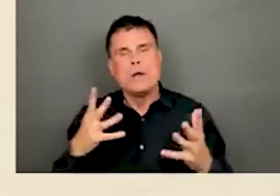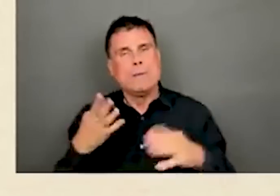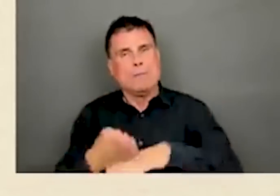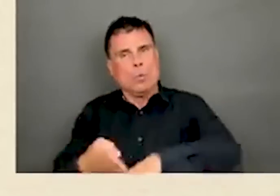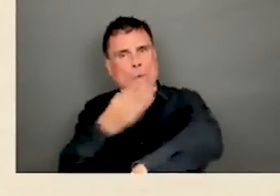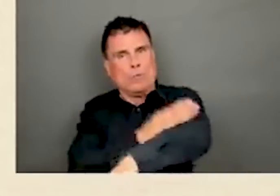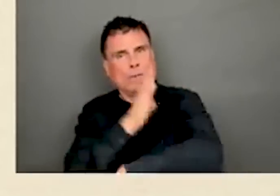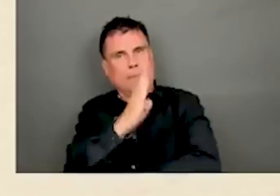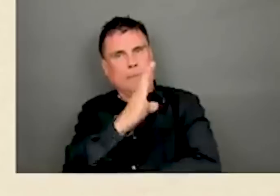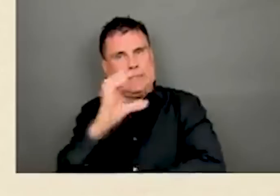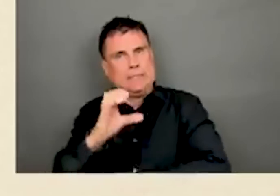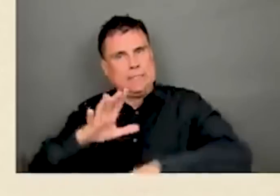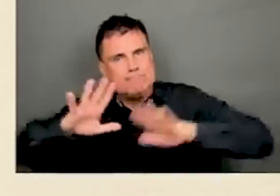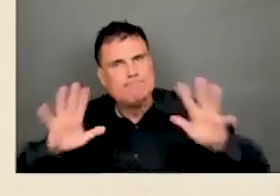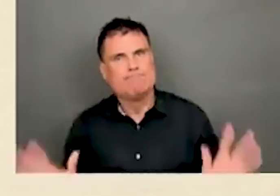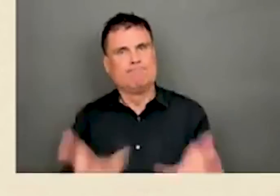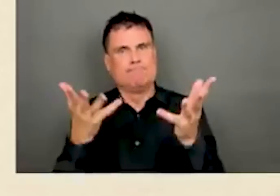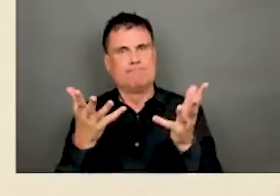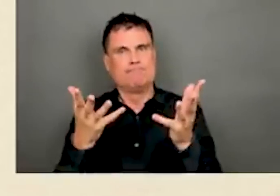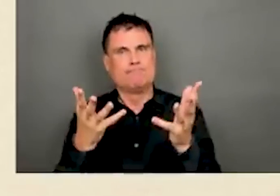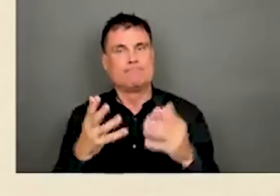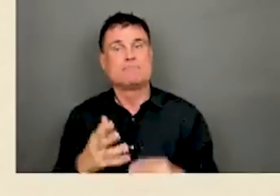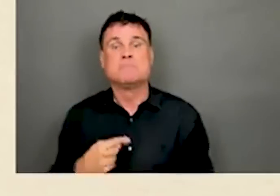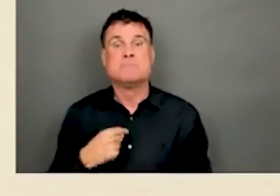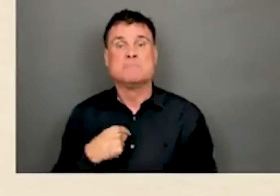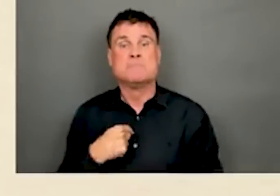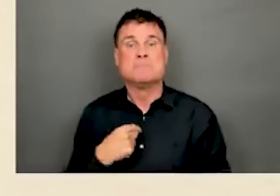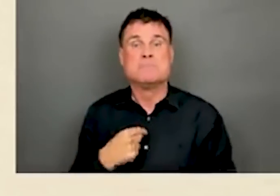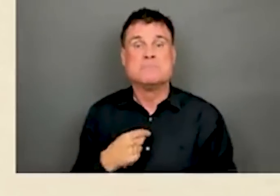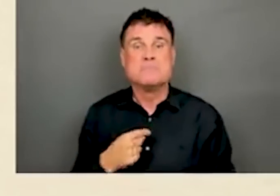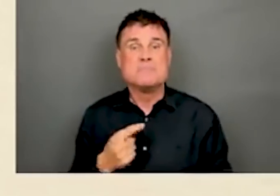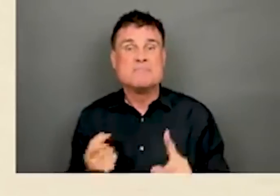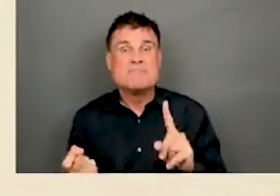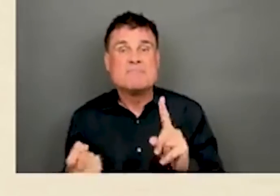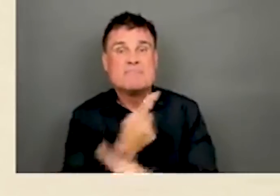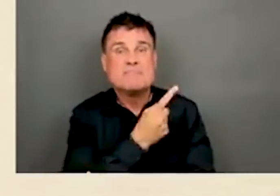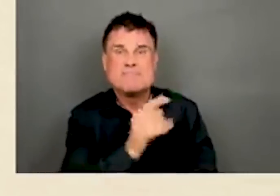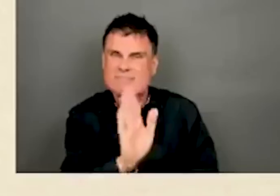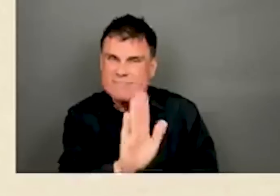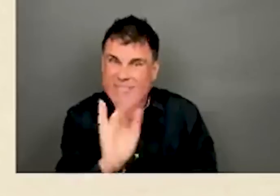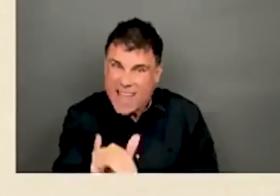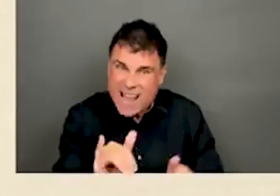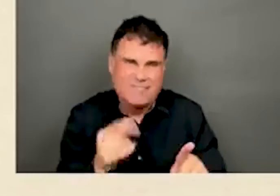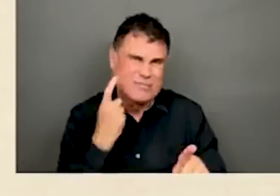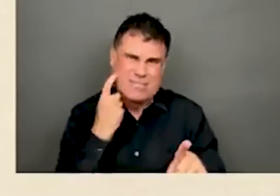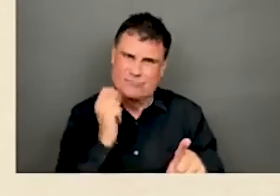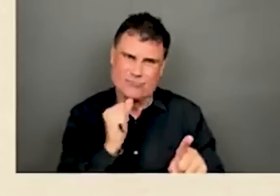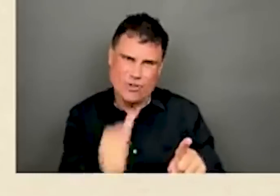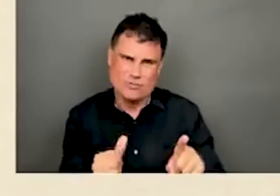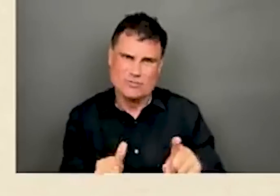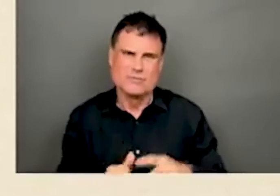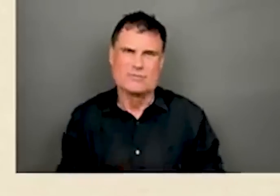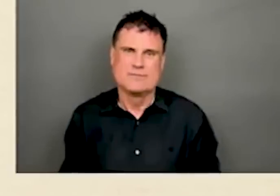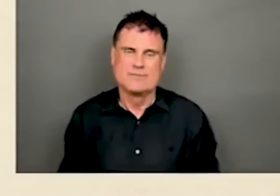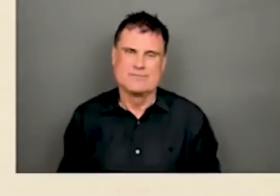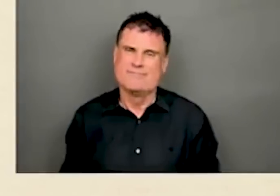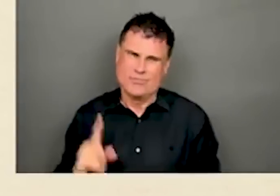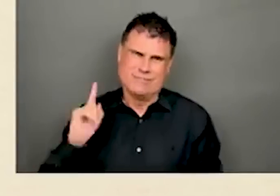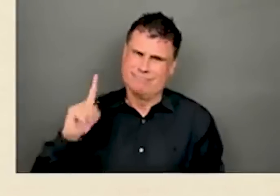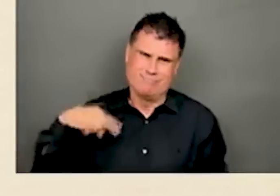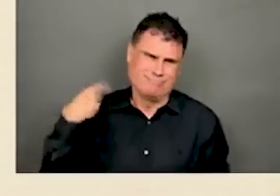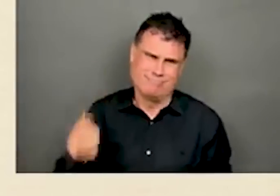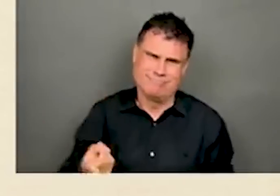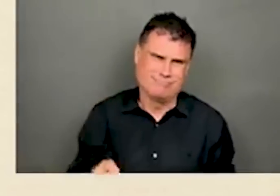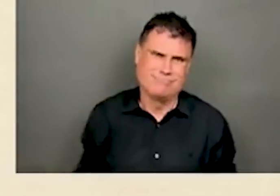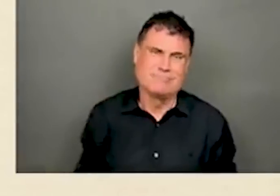happened recently for me, and I know that there are my friends who are not political. I have many of those, and I think that's